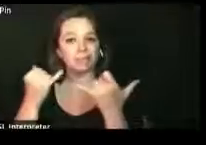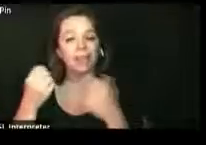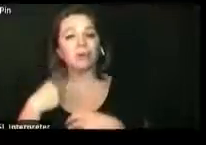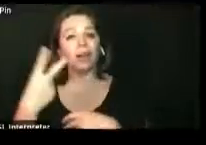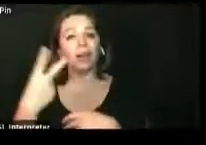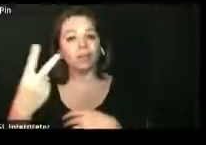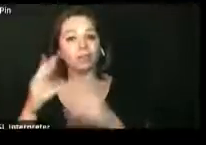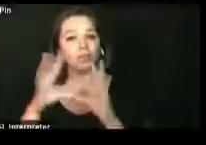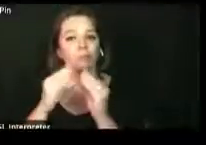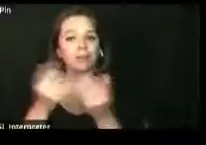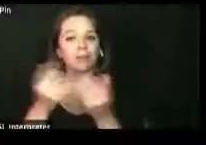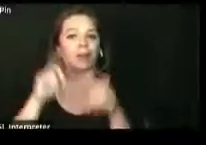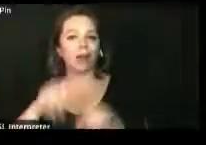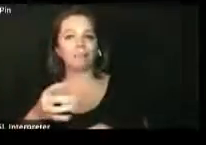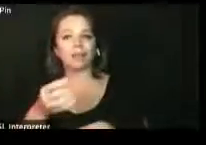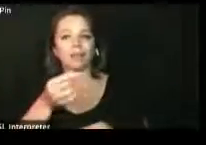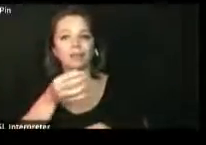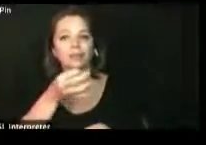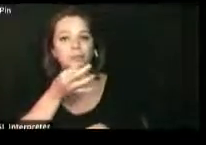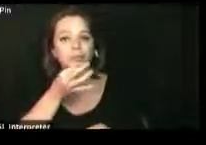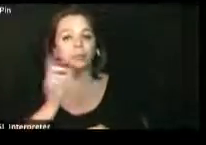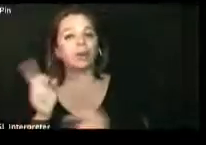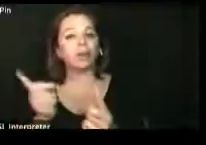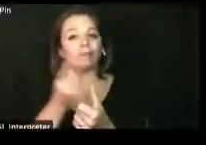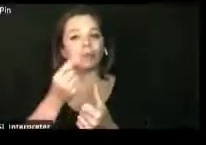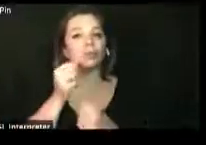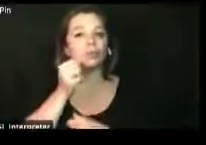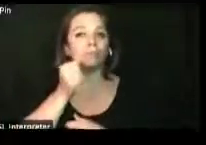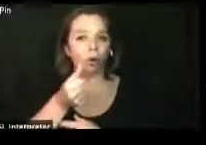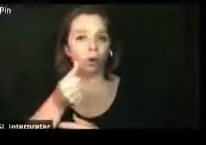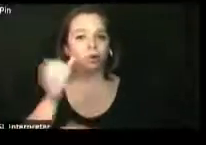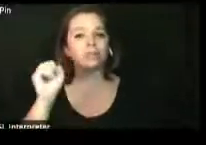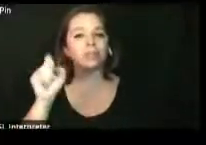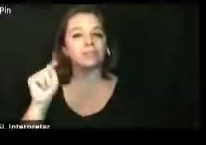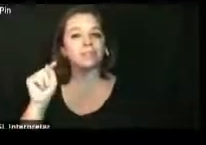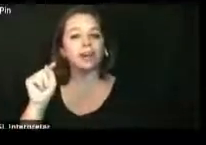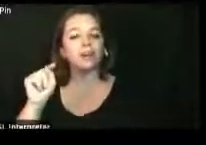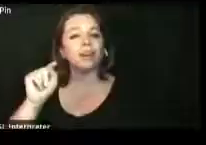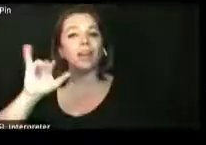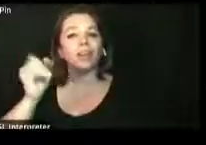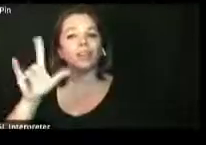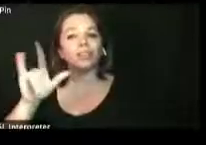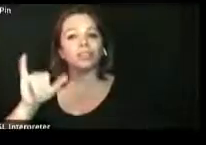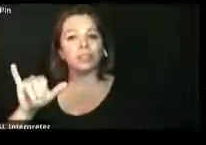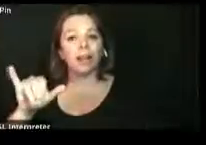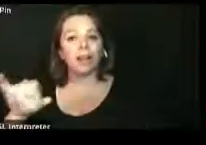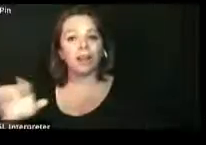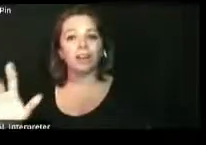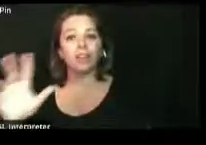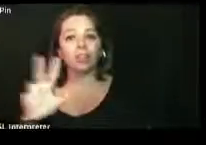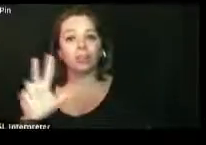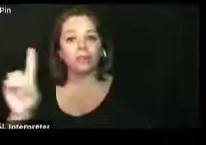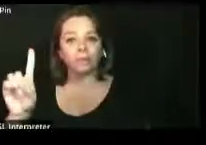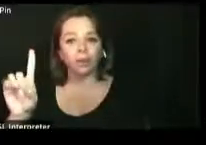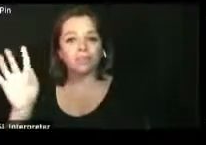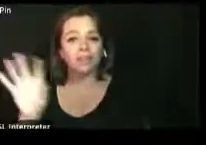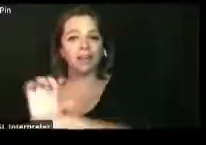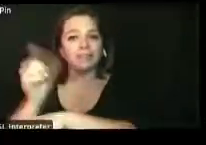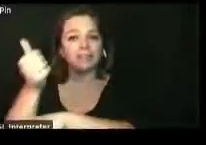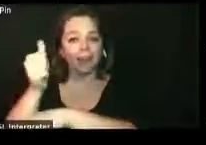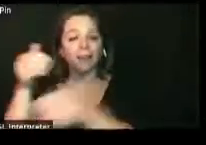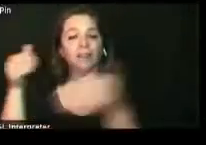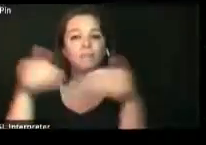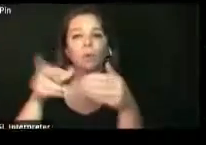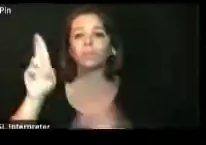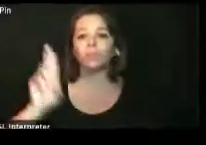input meetings. The first is tomorrow, Saturday, July 31st at 10 a.m. And it's focused on Riverside and San Bernardino